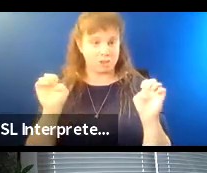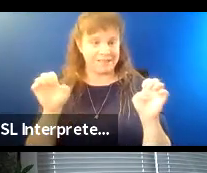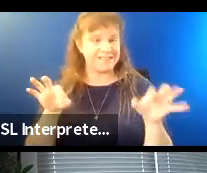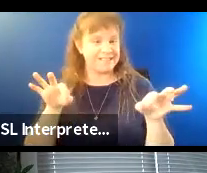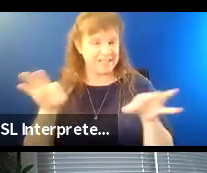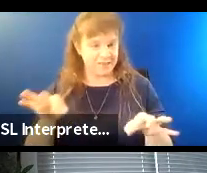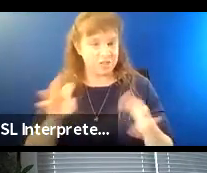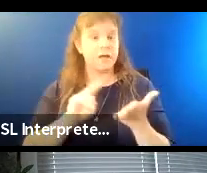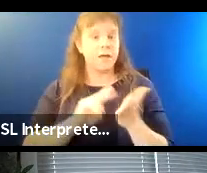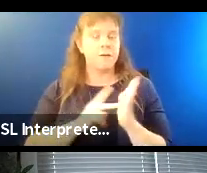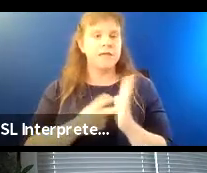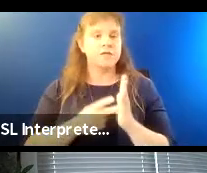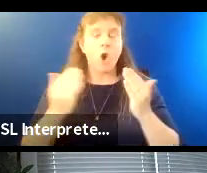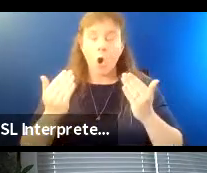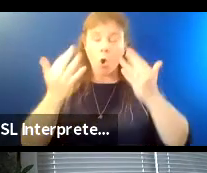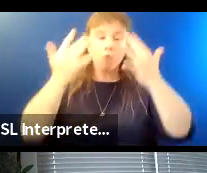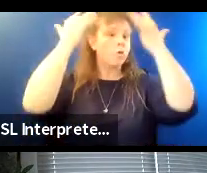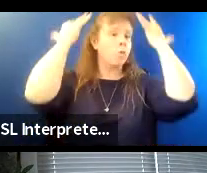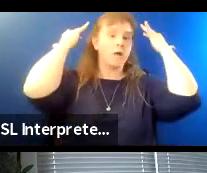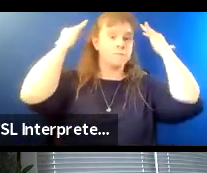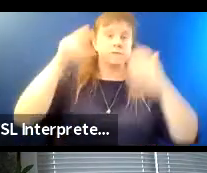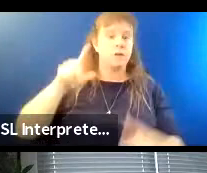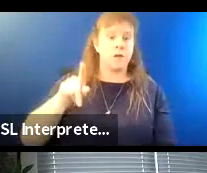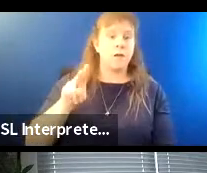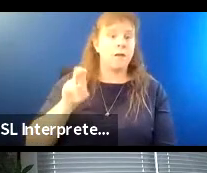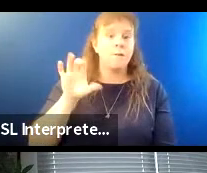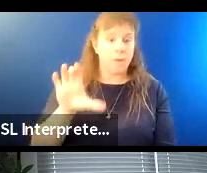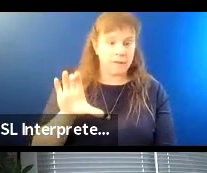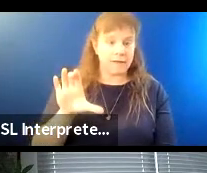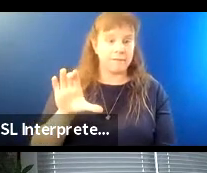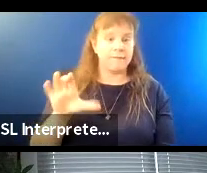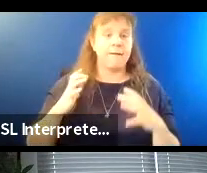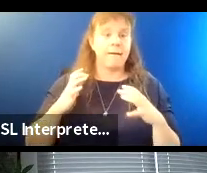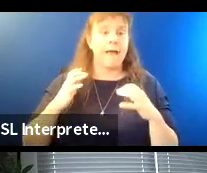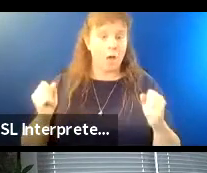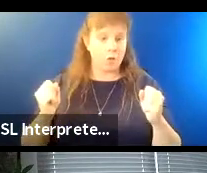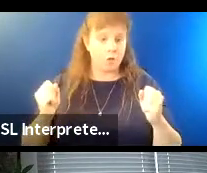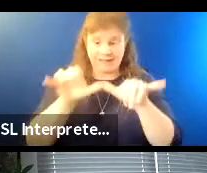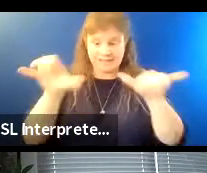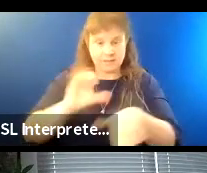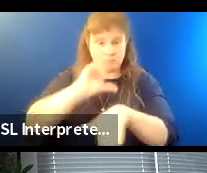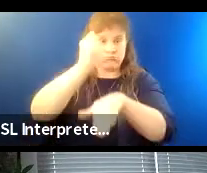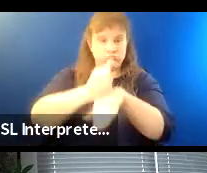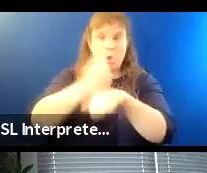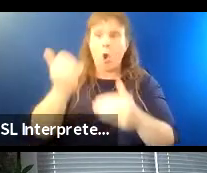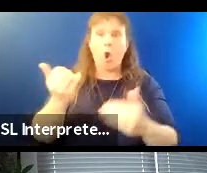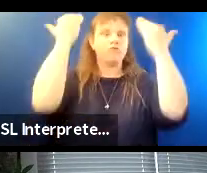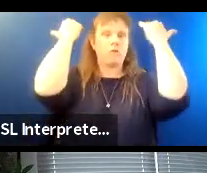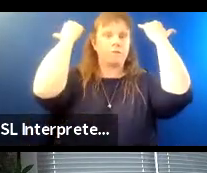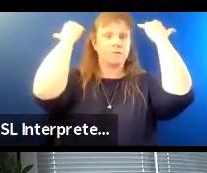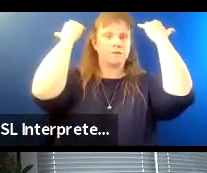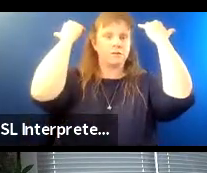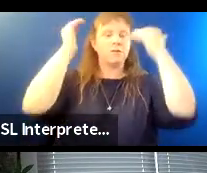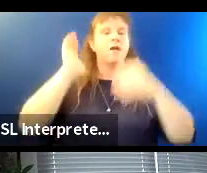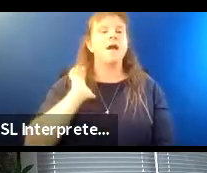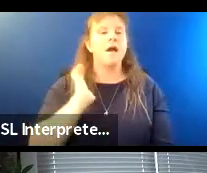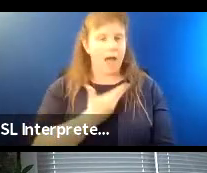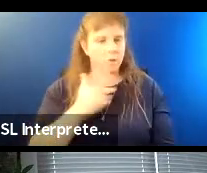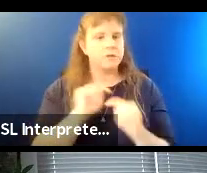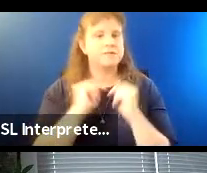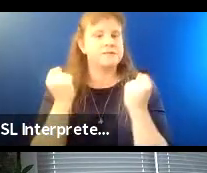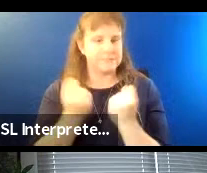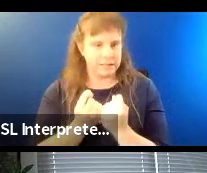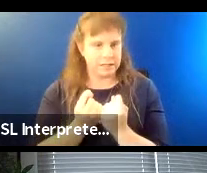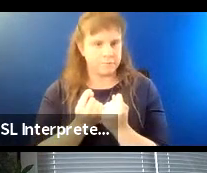it overwhelms our public health infrastructure. That's the definition of a public health emergency. And our teams have